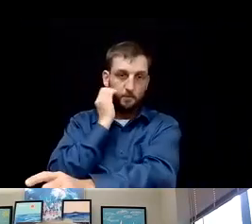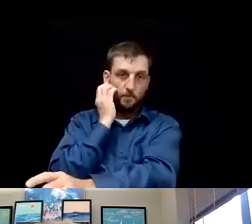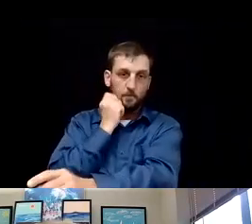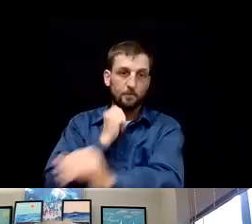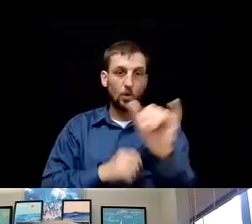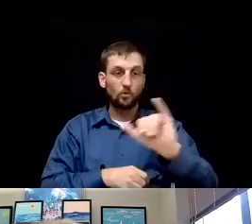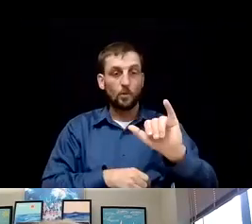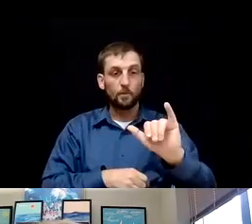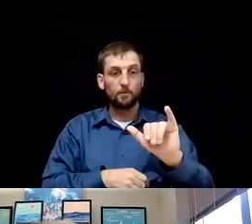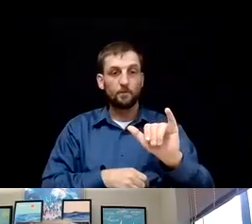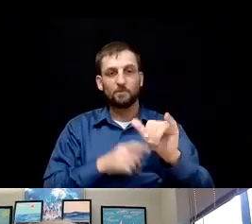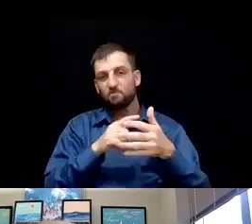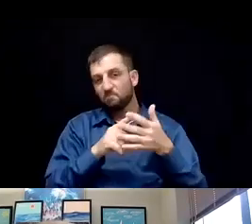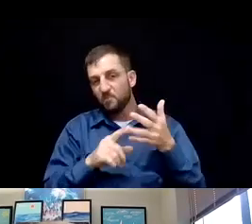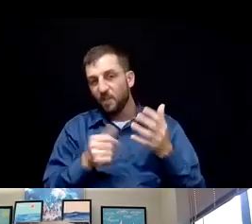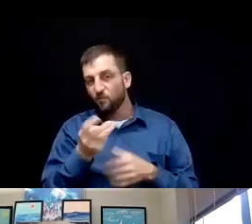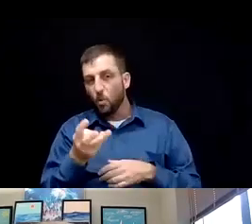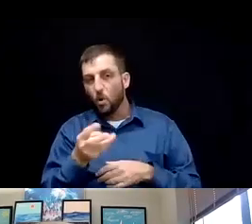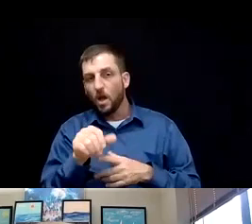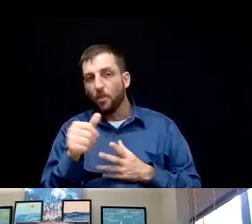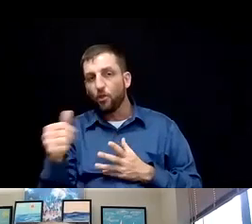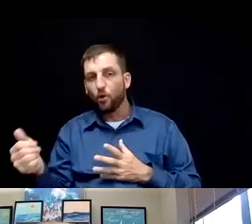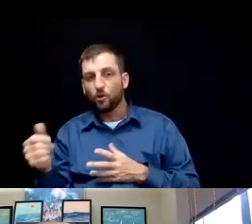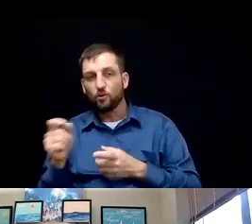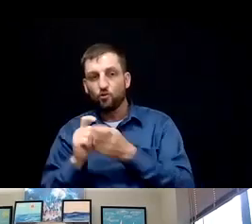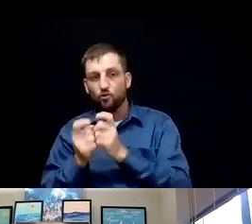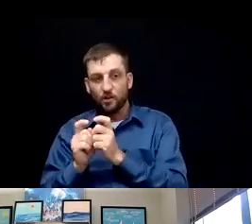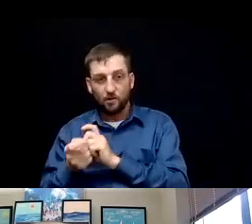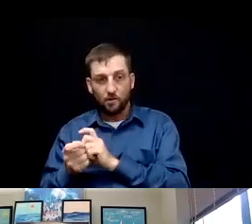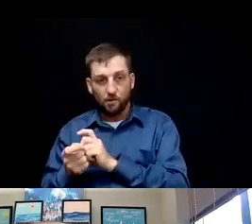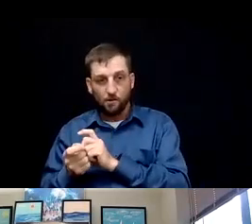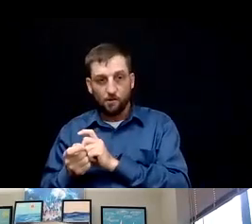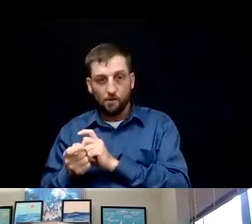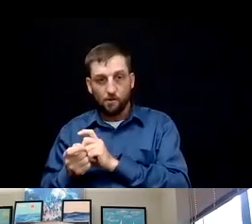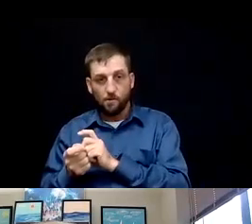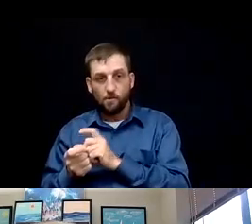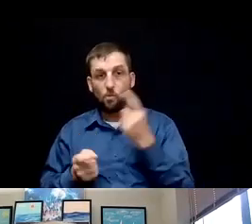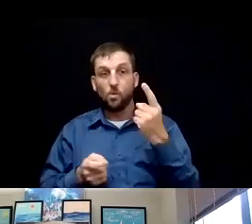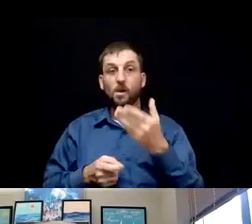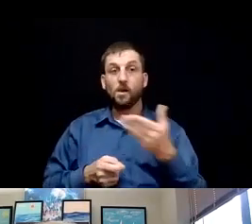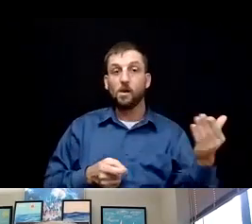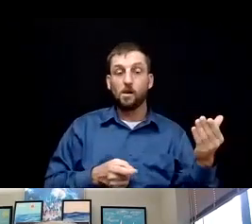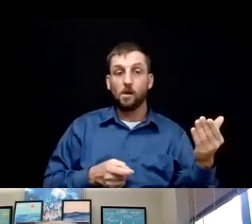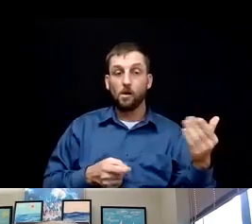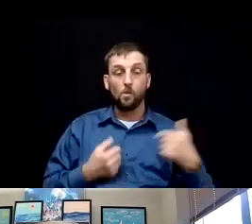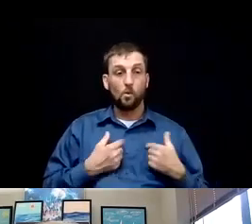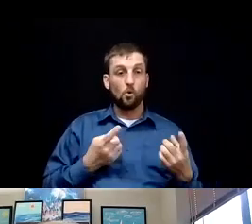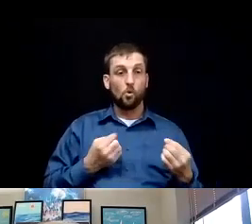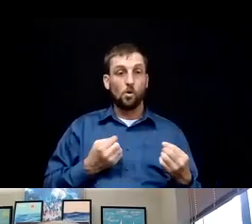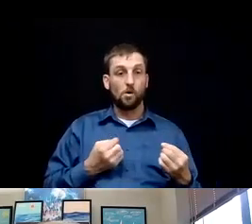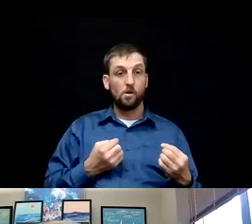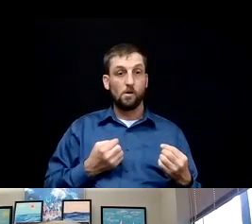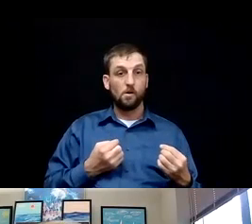have had a few other changes, again, that are all listed here. And one of the things that we are doing is scheduling some